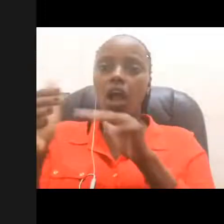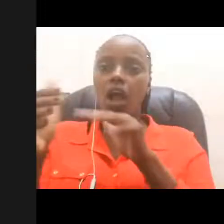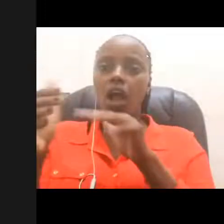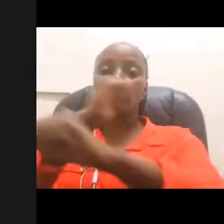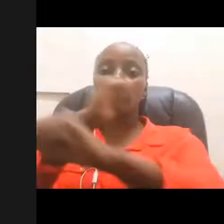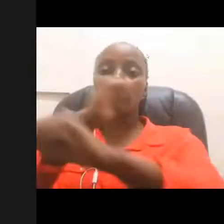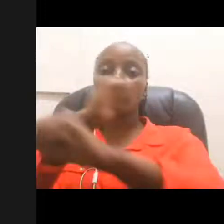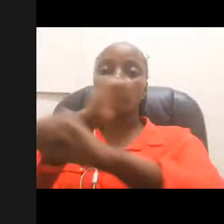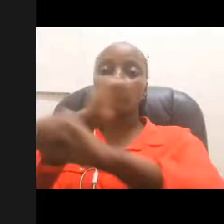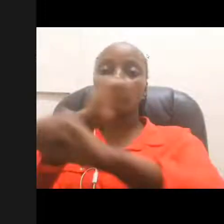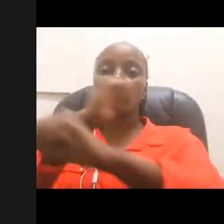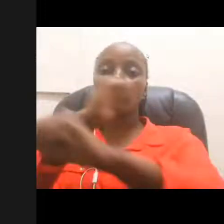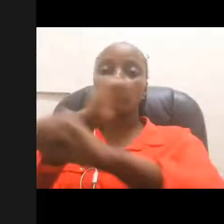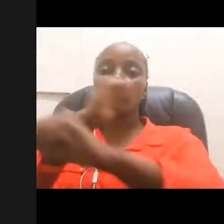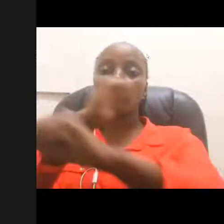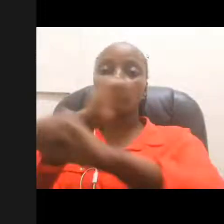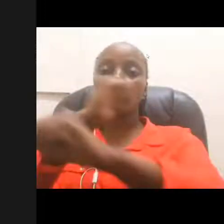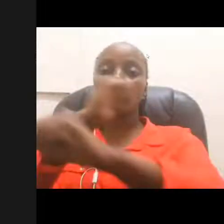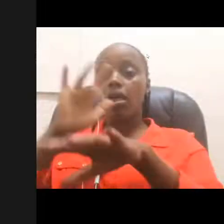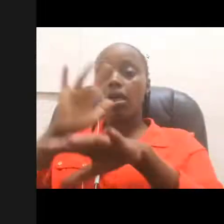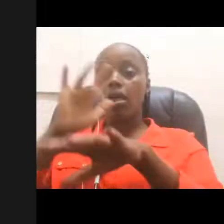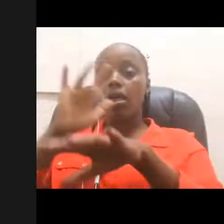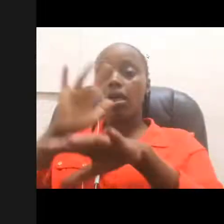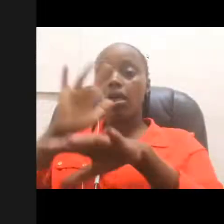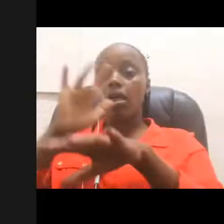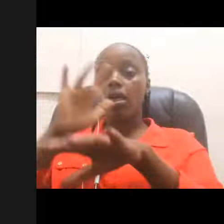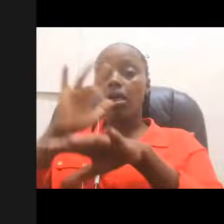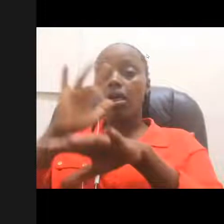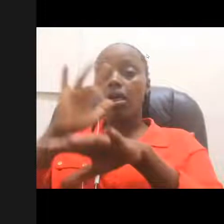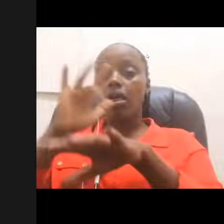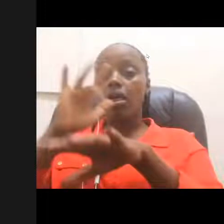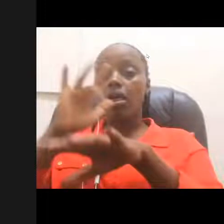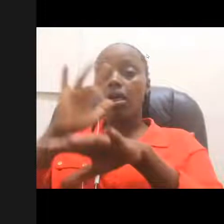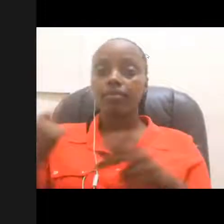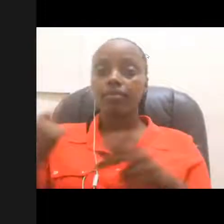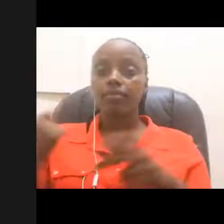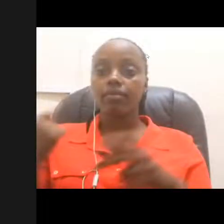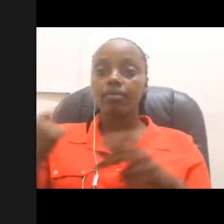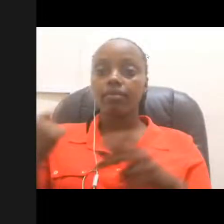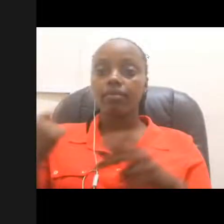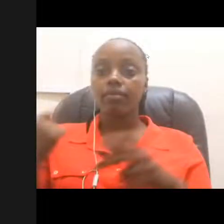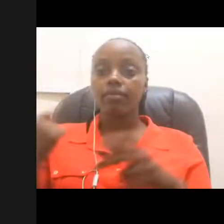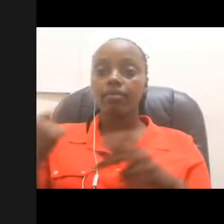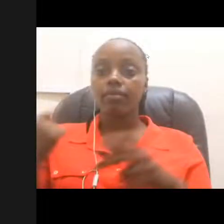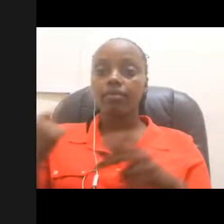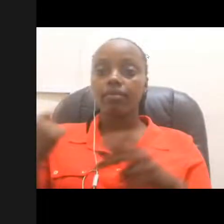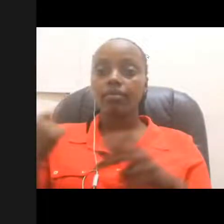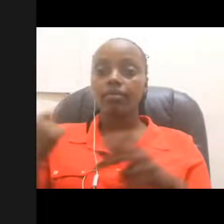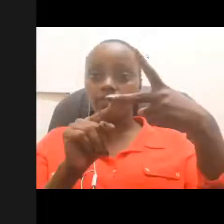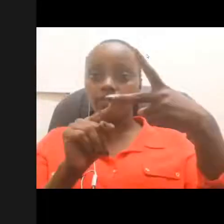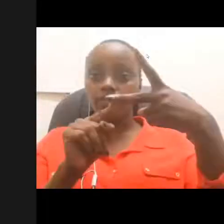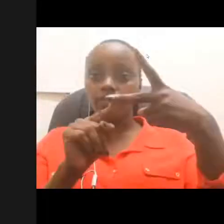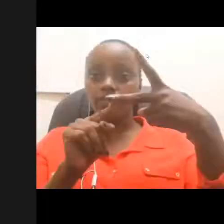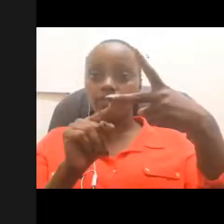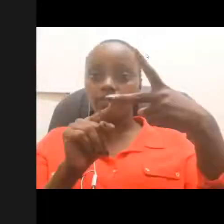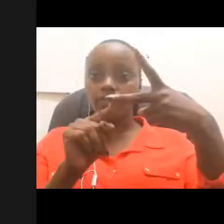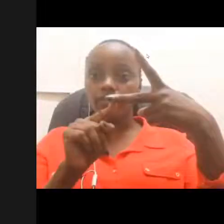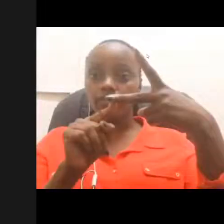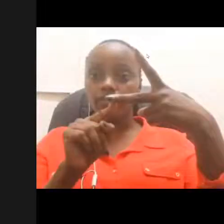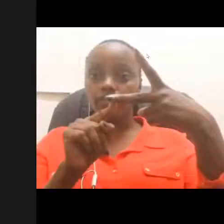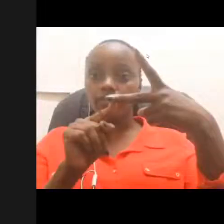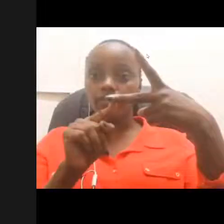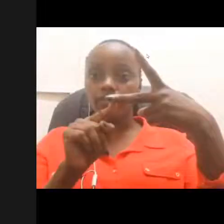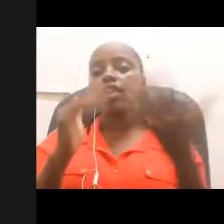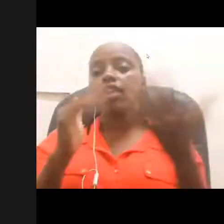the effects of the COVID-19. Secondly, is to do with the African Charter on the Rights and Welfare of the Child, which is